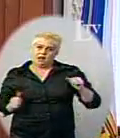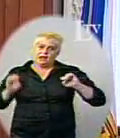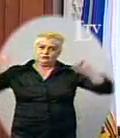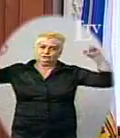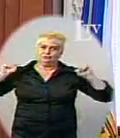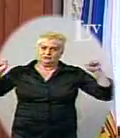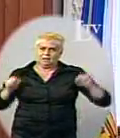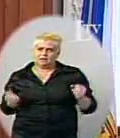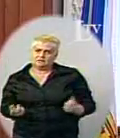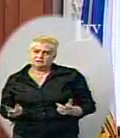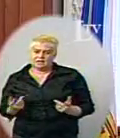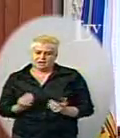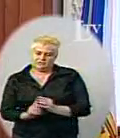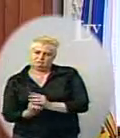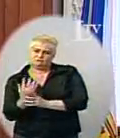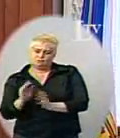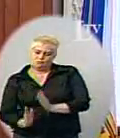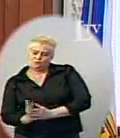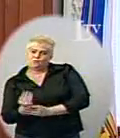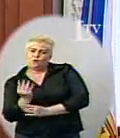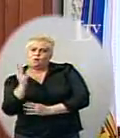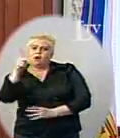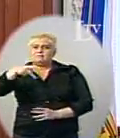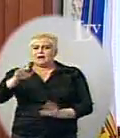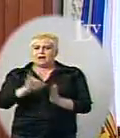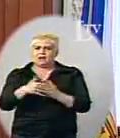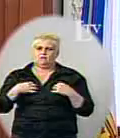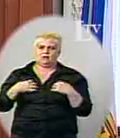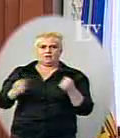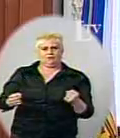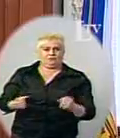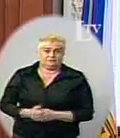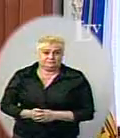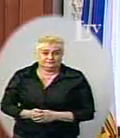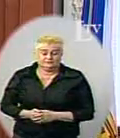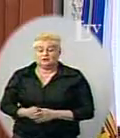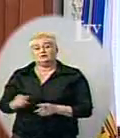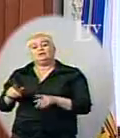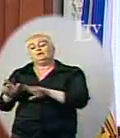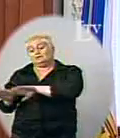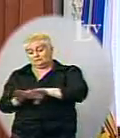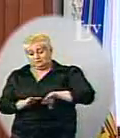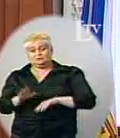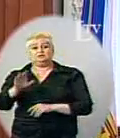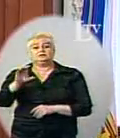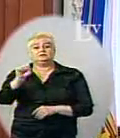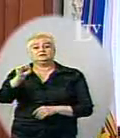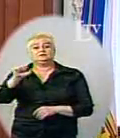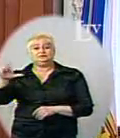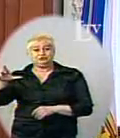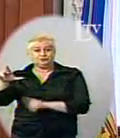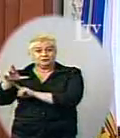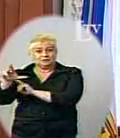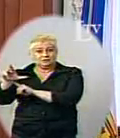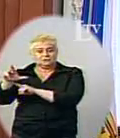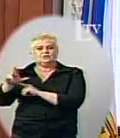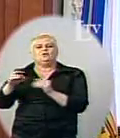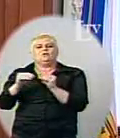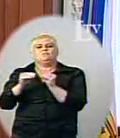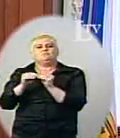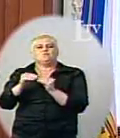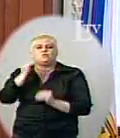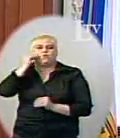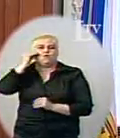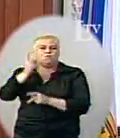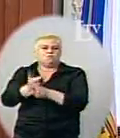healthy. Nova Scotia seniors will be able to access more home care services, and there will be